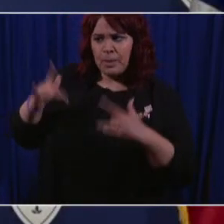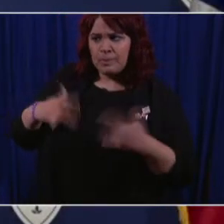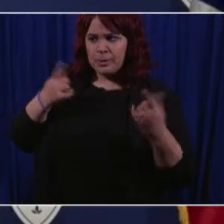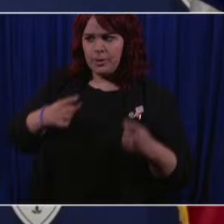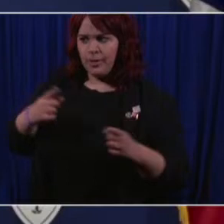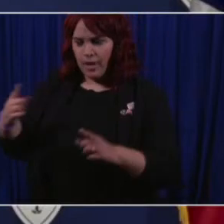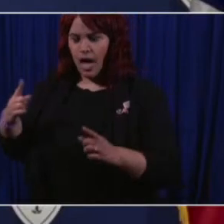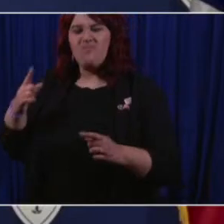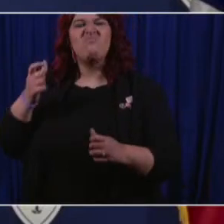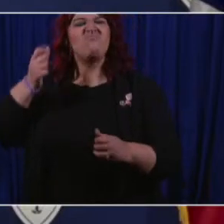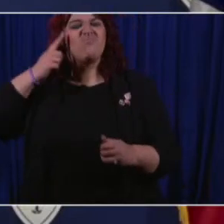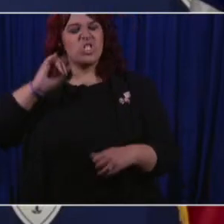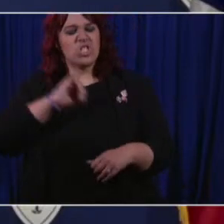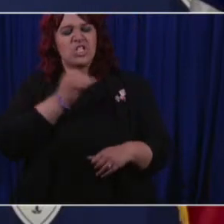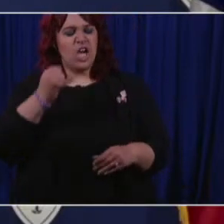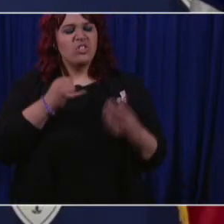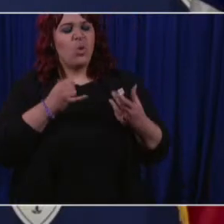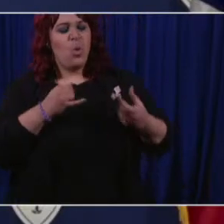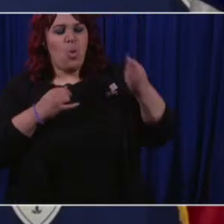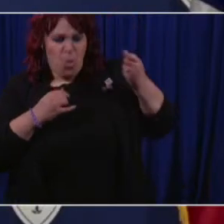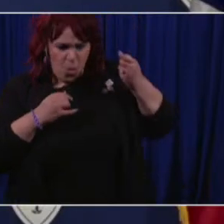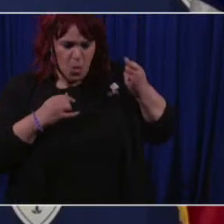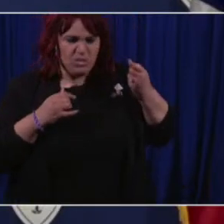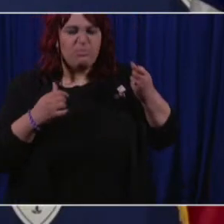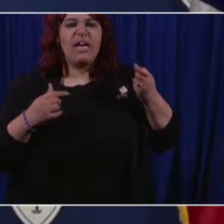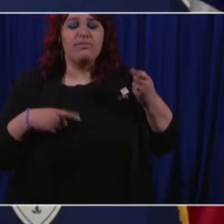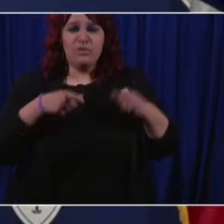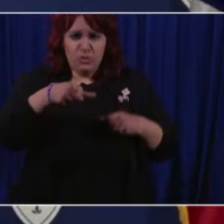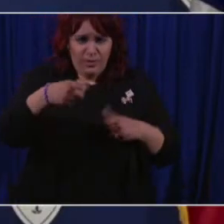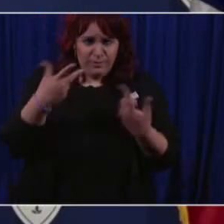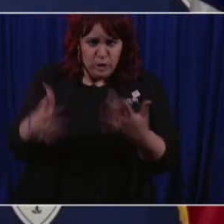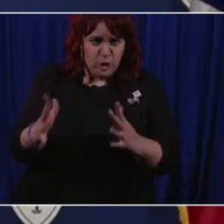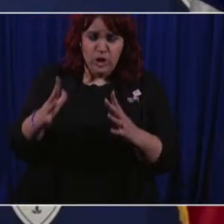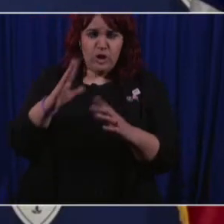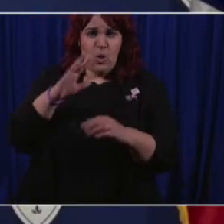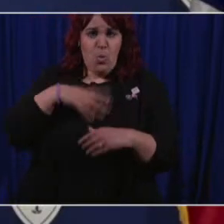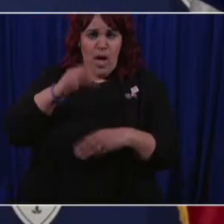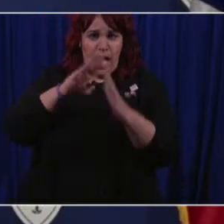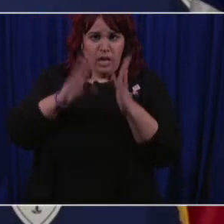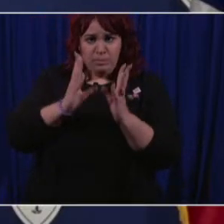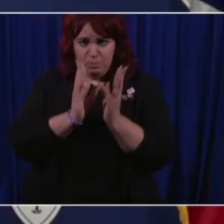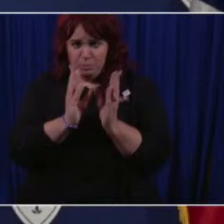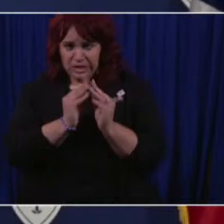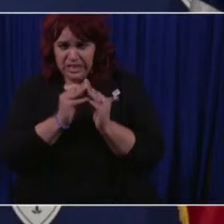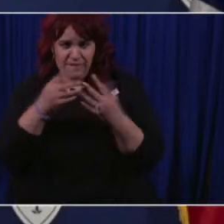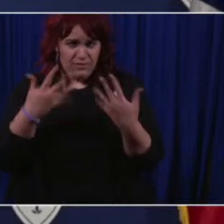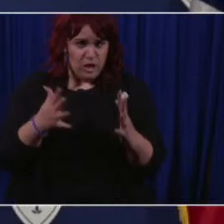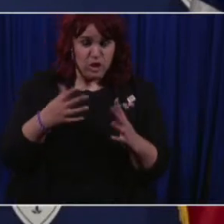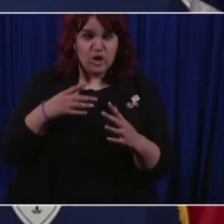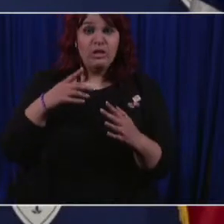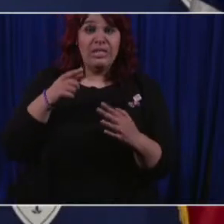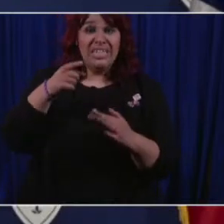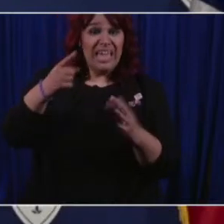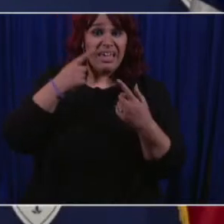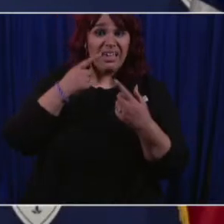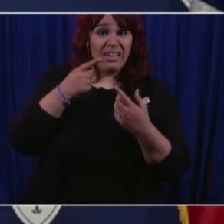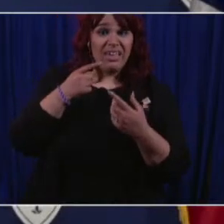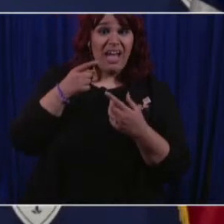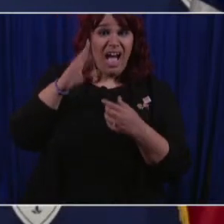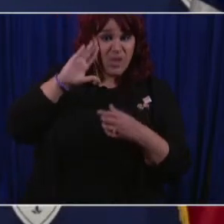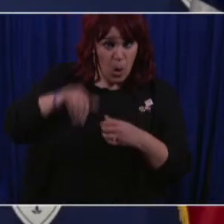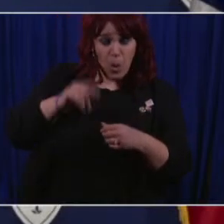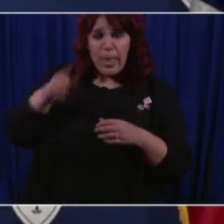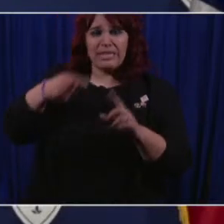and they told you this pause would be days, maybe weeks, is there still a hope that for